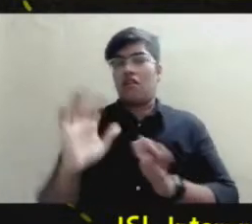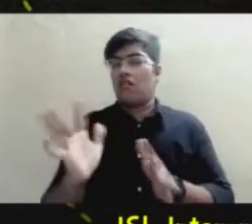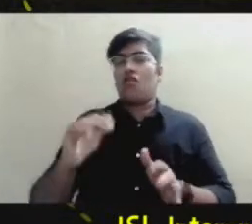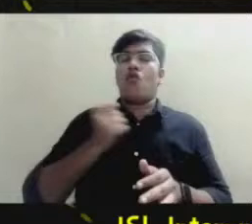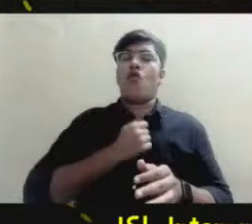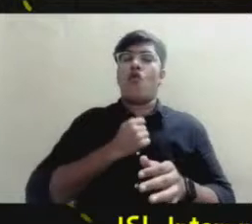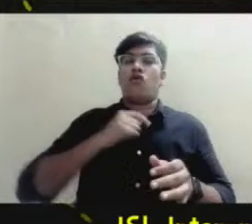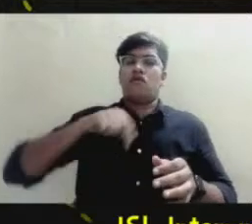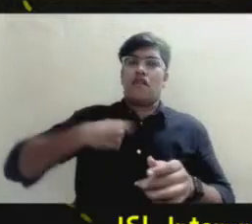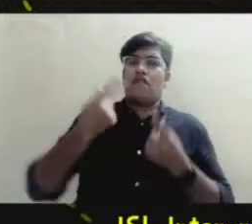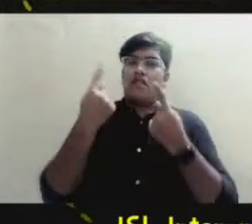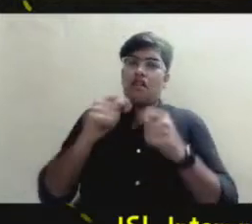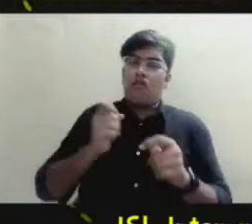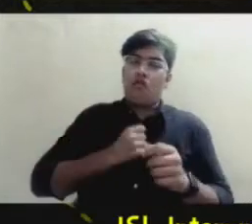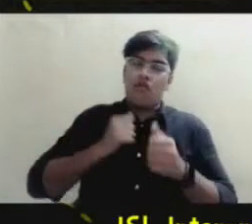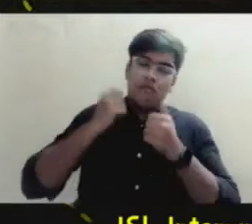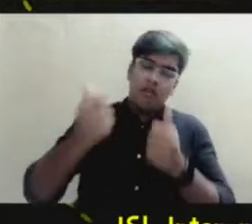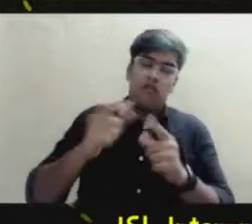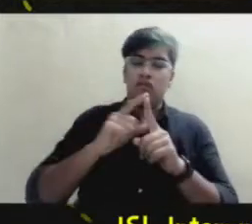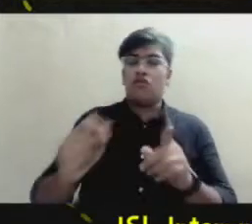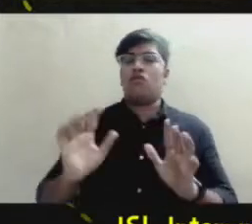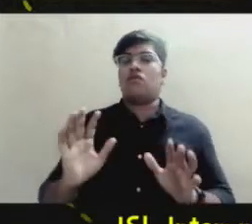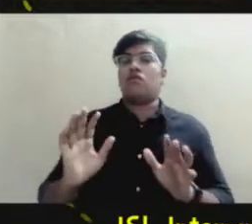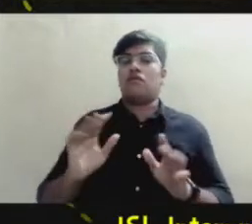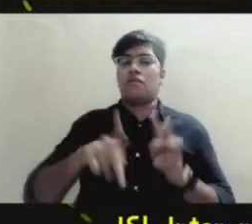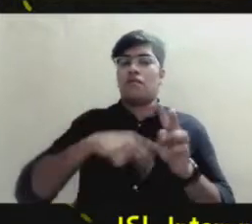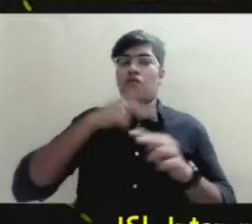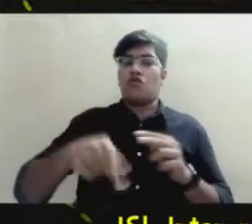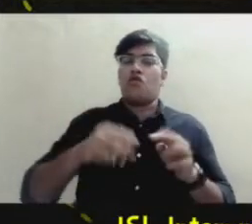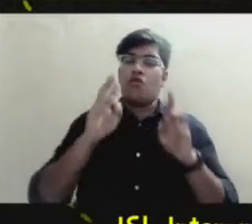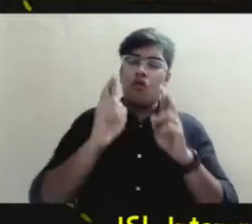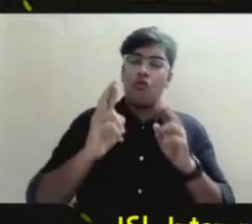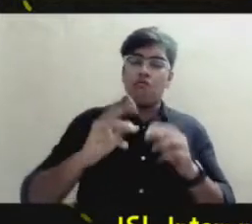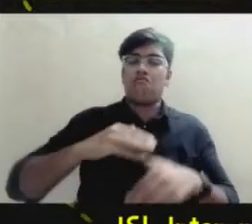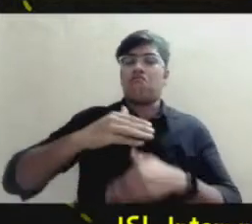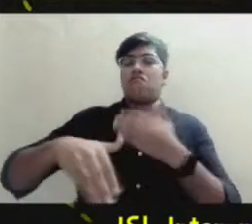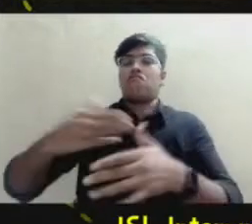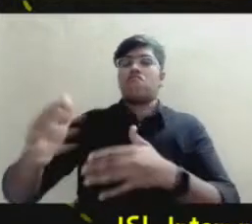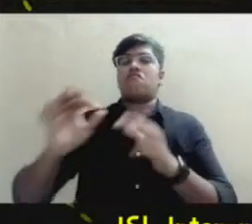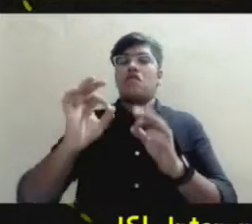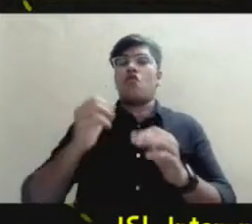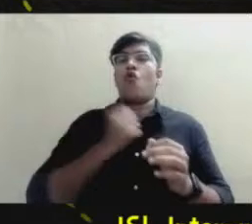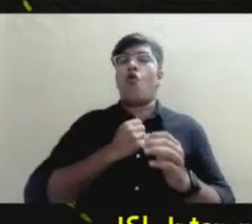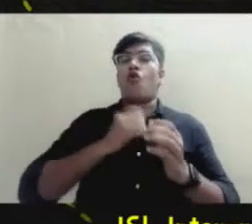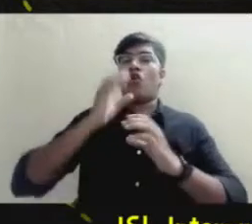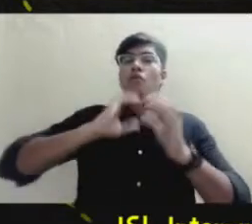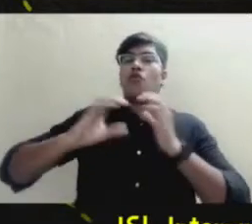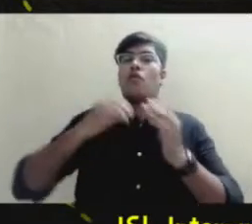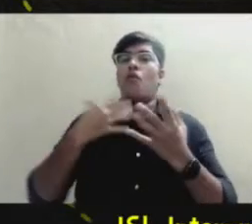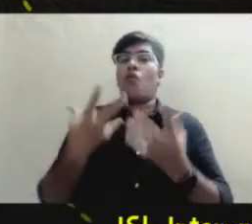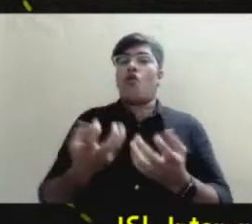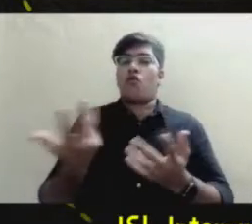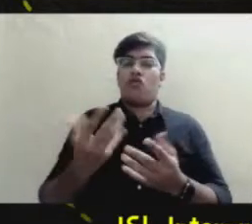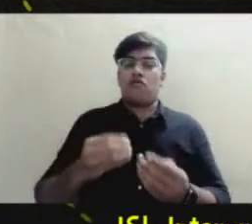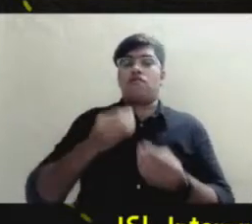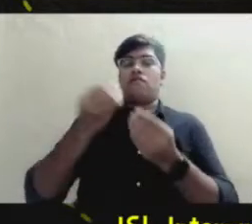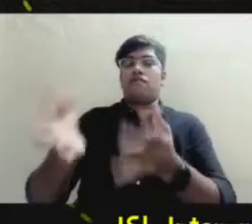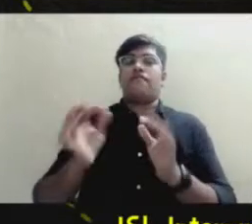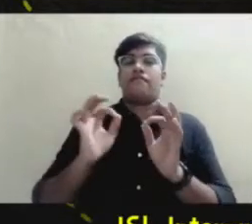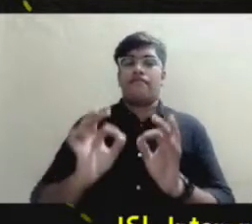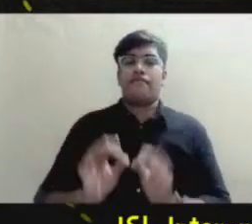one try and do our best with the project and hope that it communicates what we want, what we set out to.